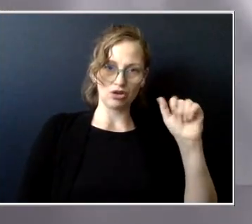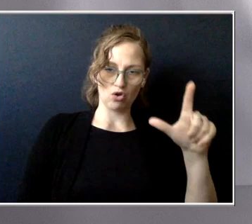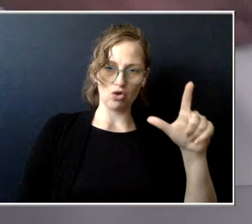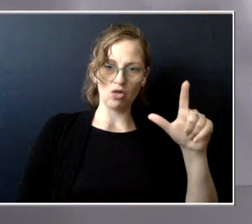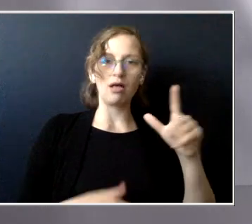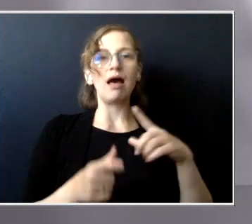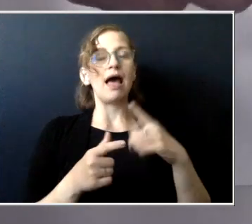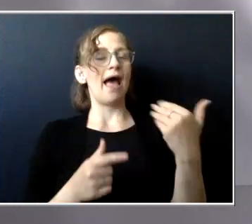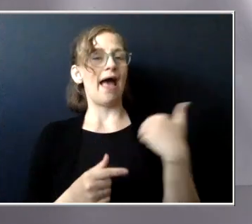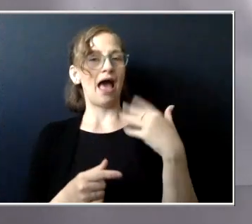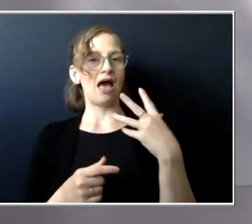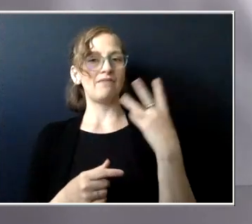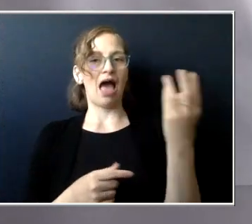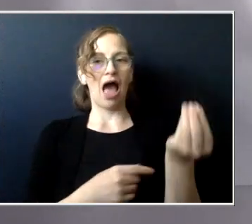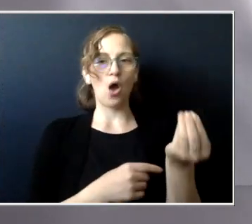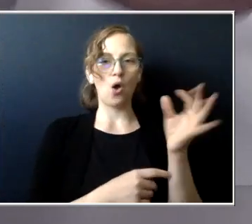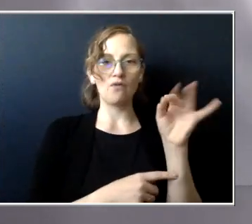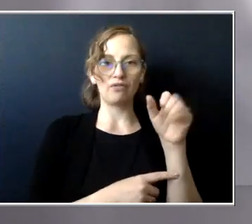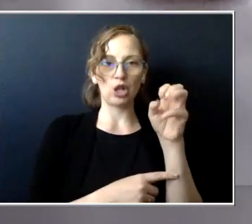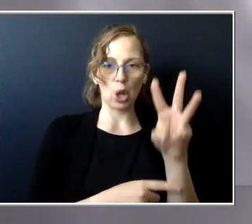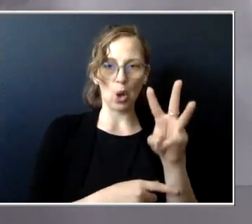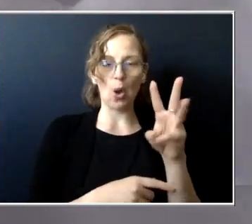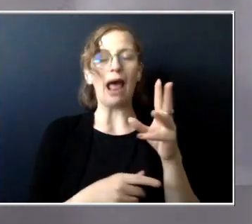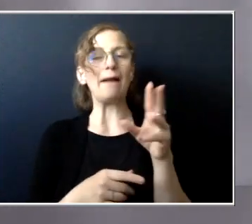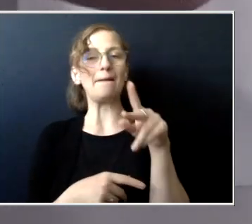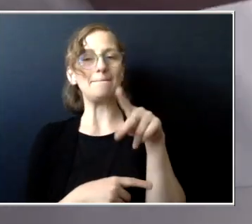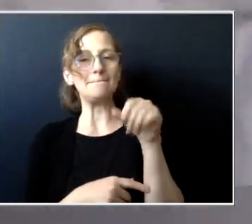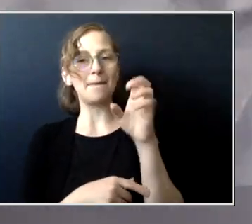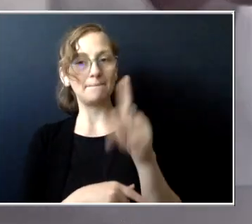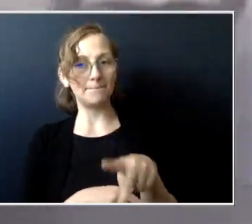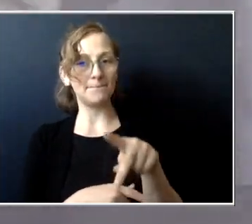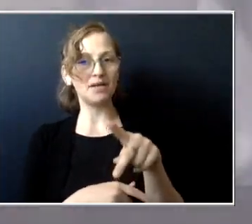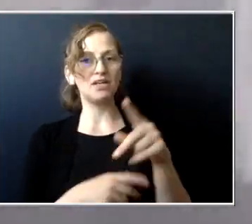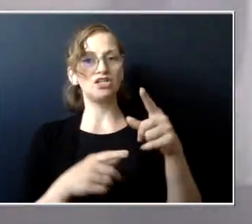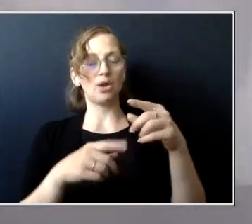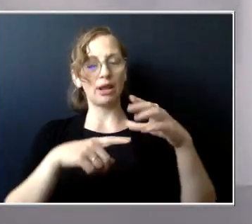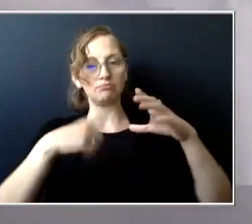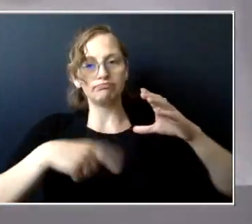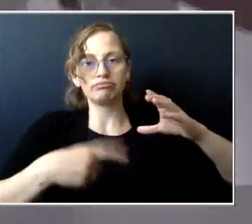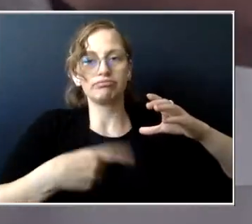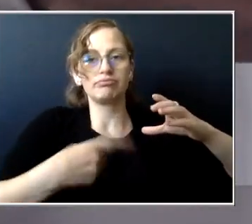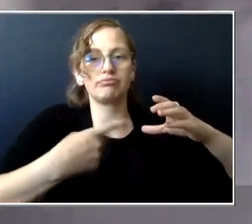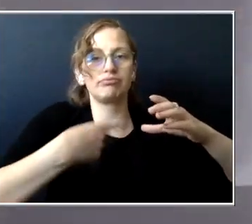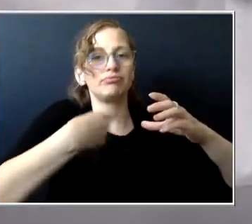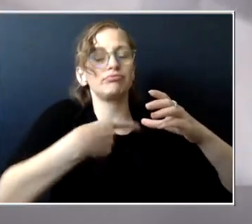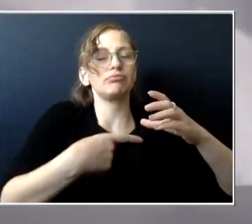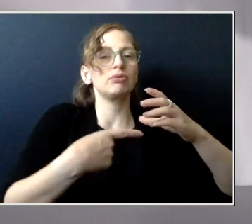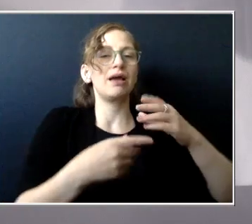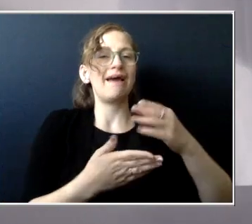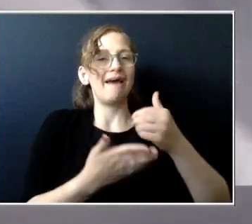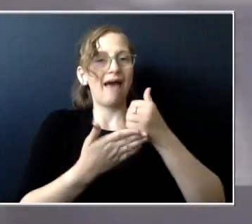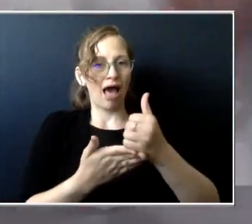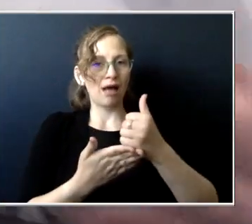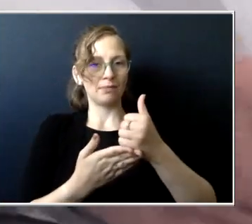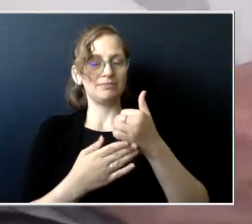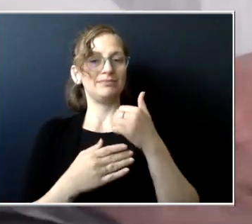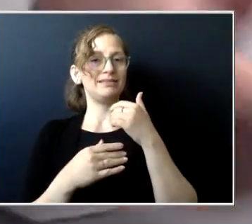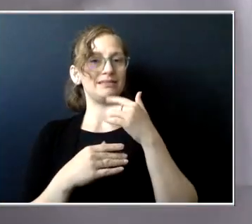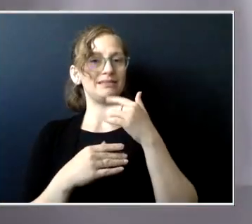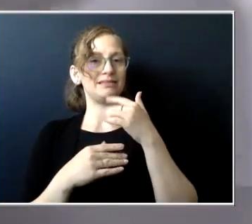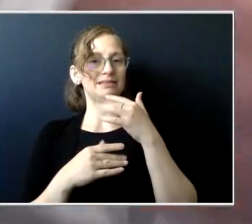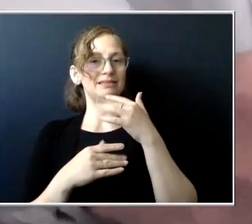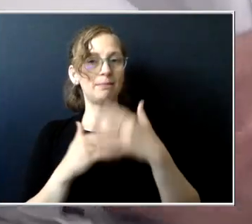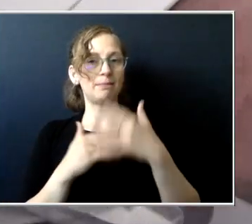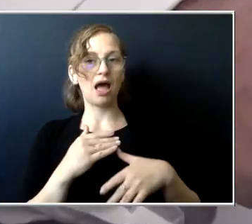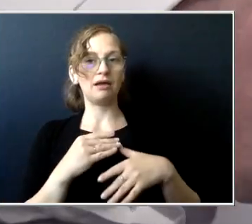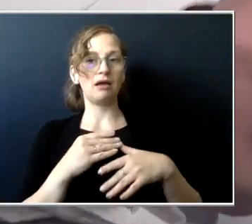what this is essentially a centrifugal pump that spins and accelerates the blood from the ventricle out through the outflow graft to the aorta,